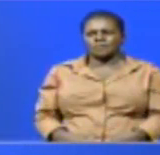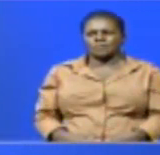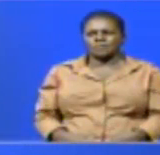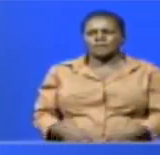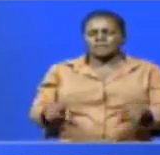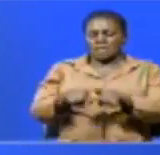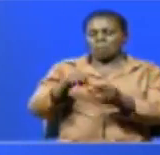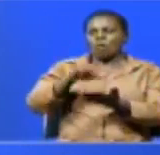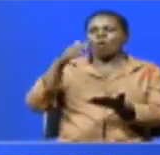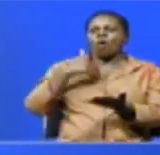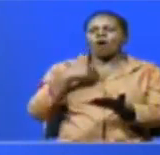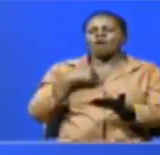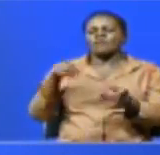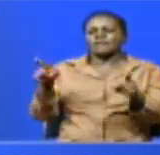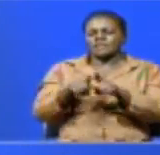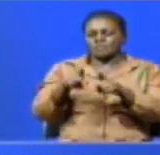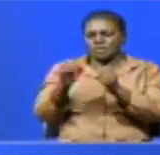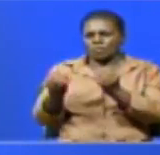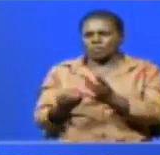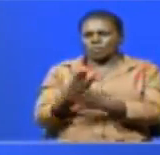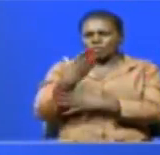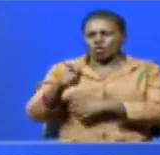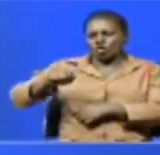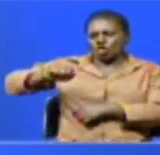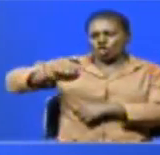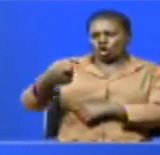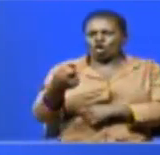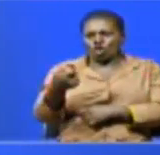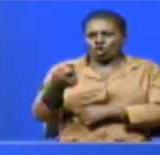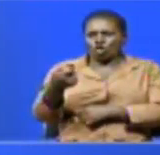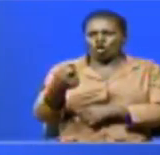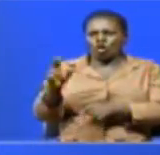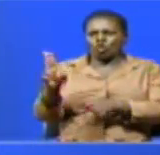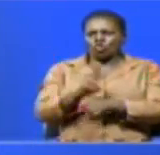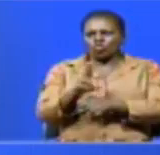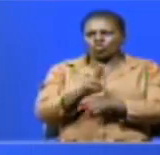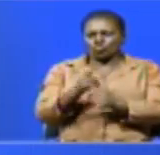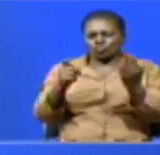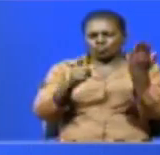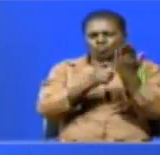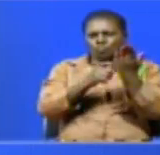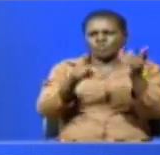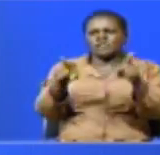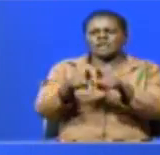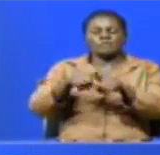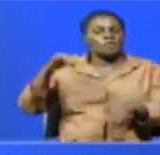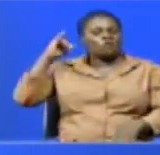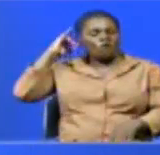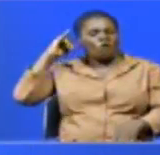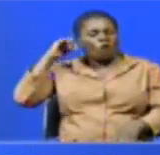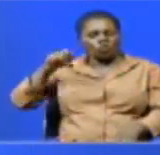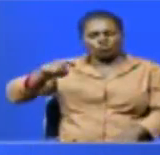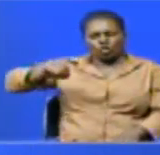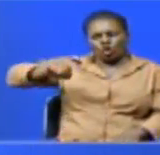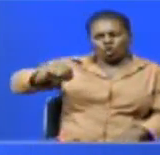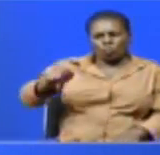And there's more. He has also developed a door lock system that uses a SIM card similar to those used in mobile phones to